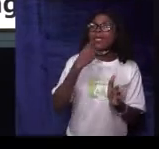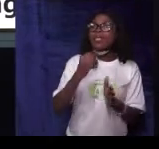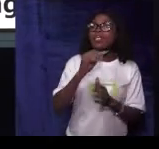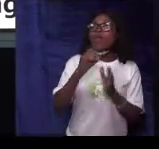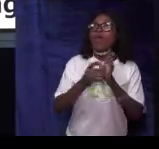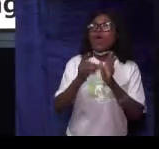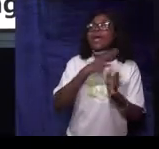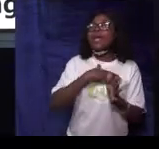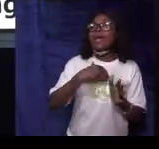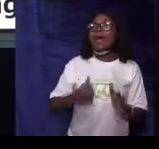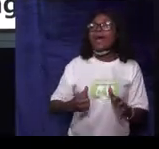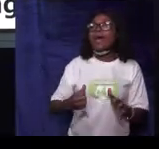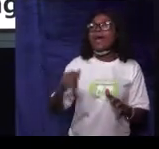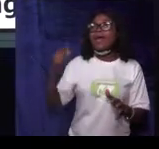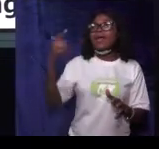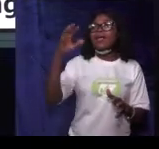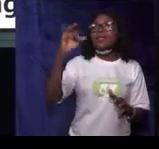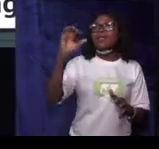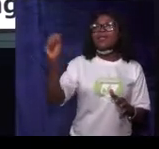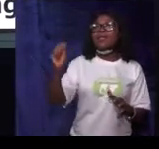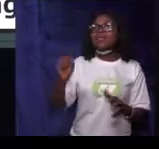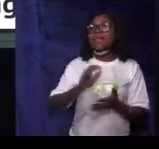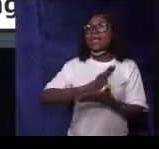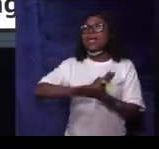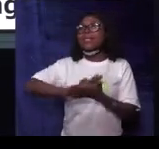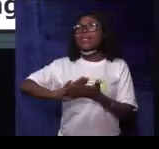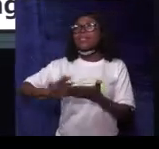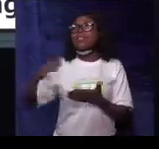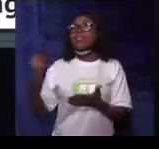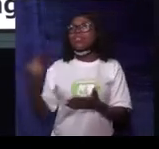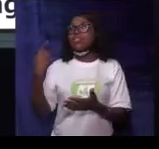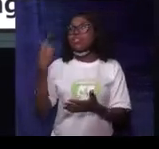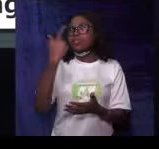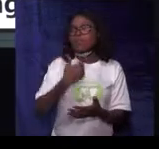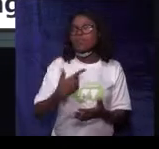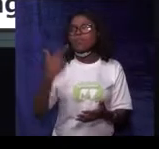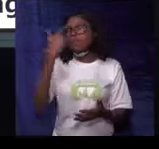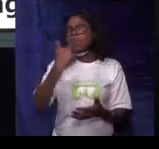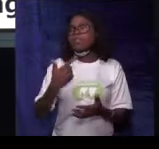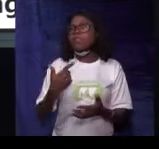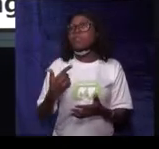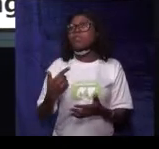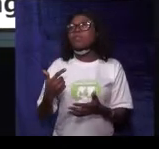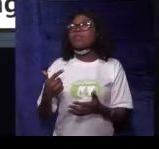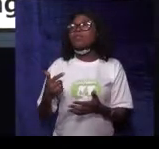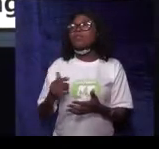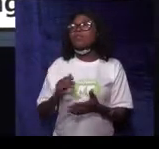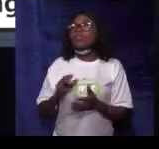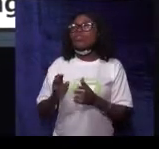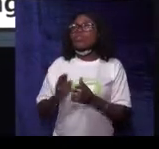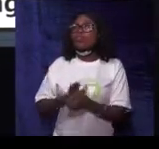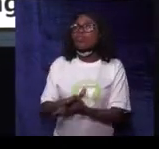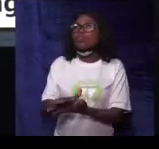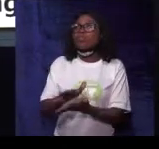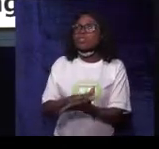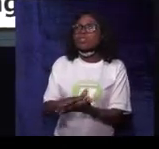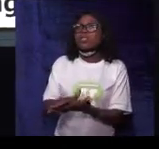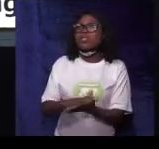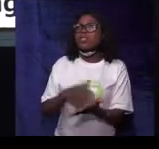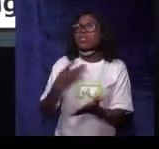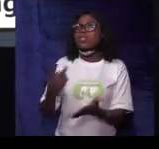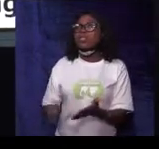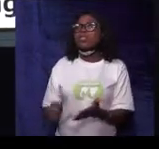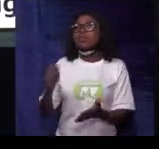or grease. B. Cleaning the surface. C. Smoothing the surface. And